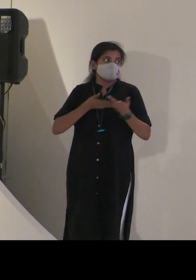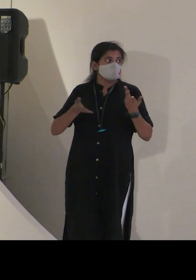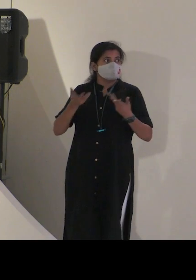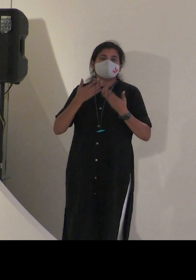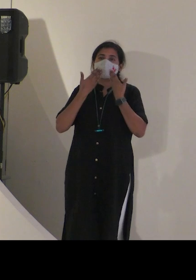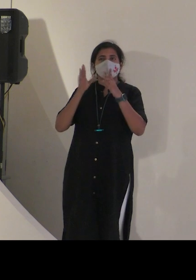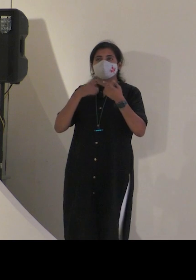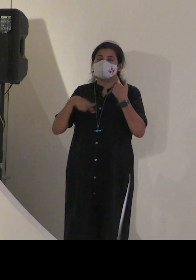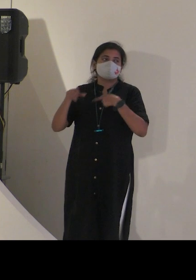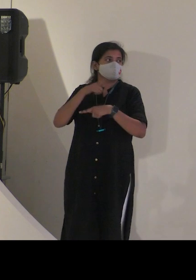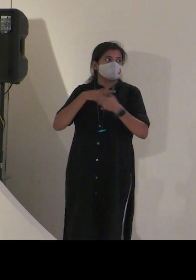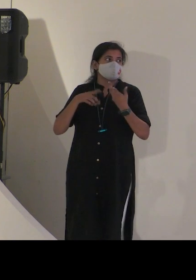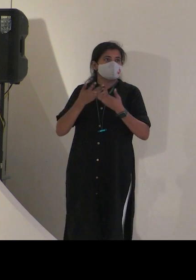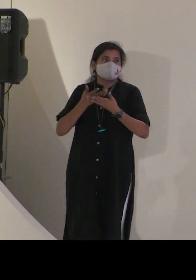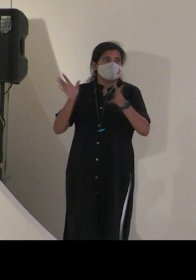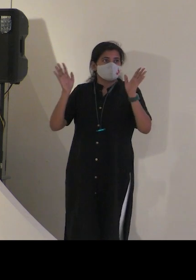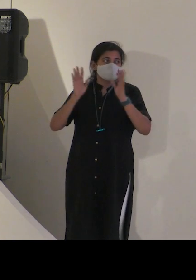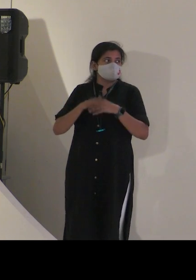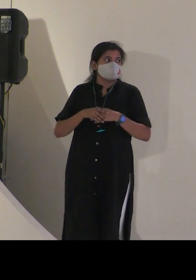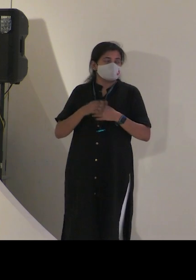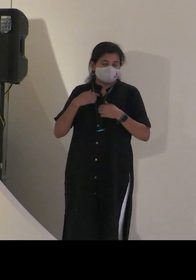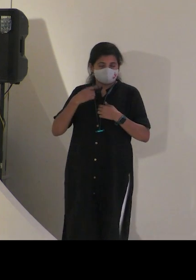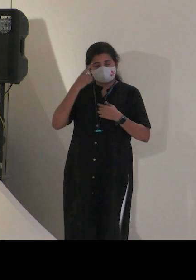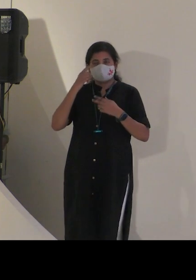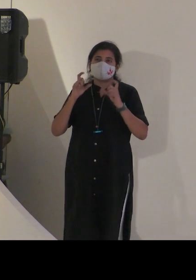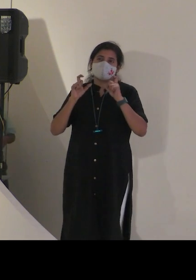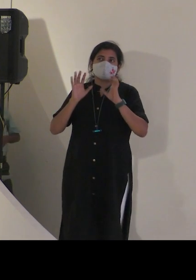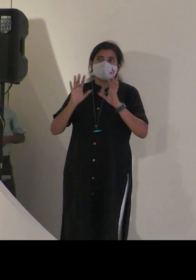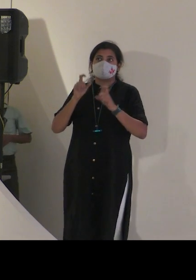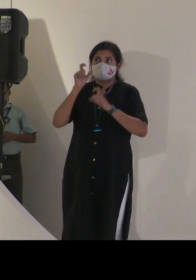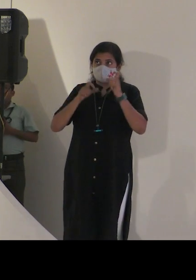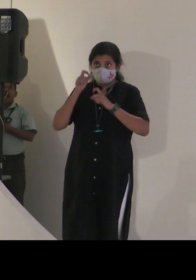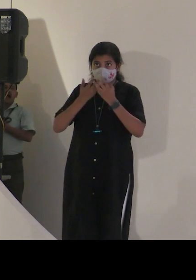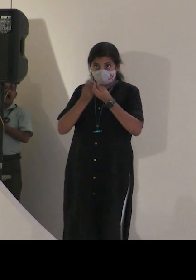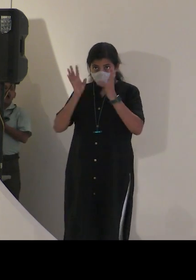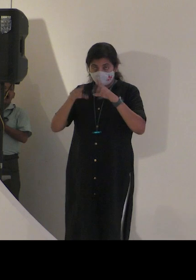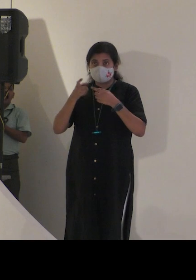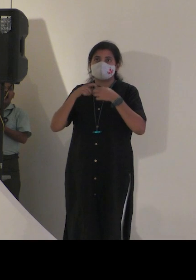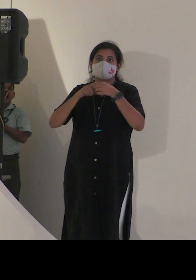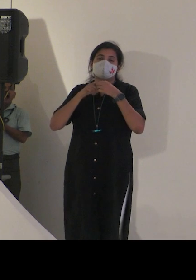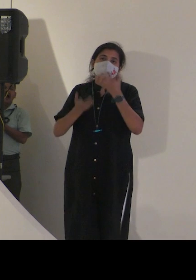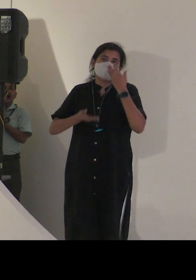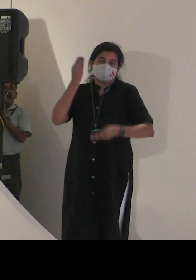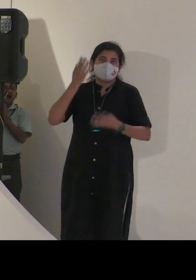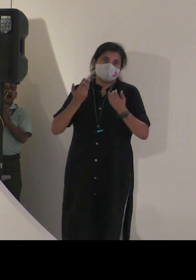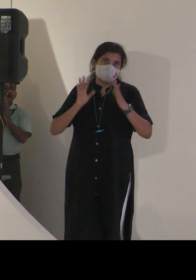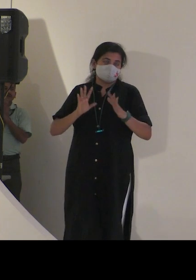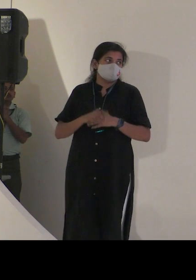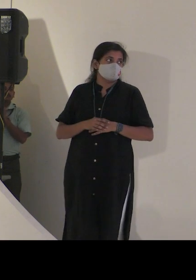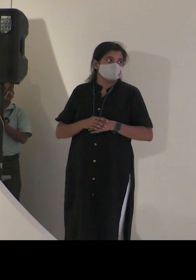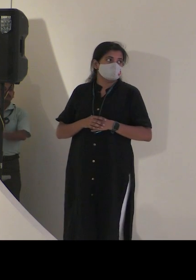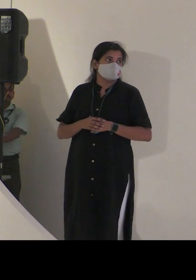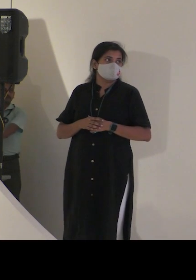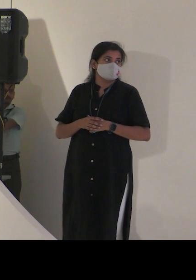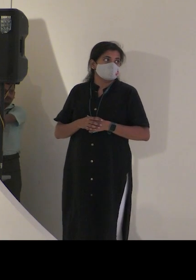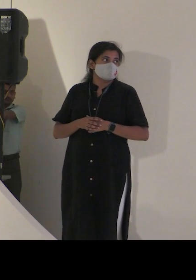for the floor, because I'm sure lots of people have lots of questions to ask within the next 20 minutes. Yeah?